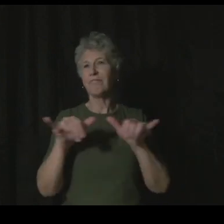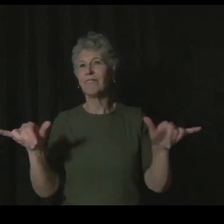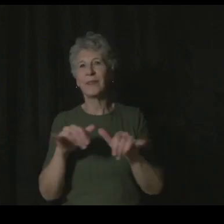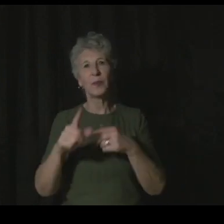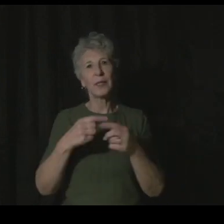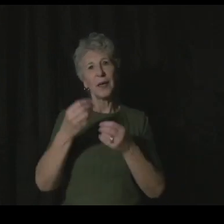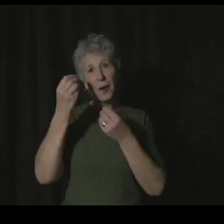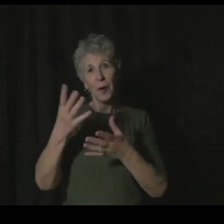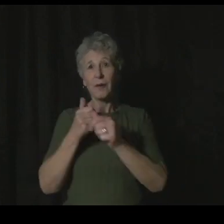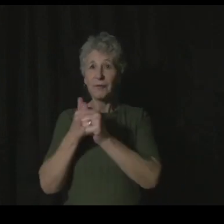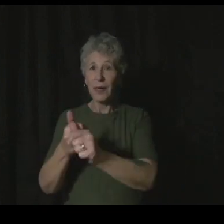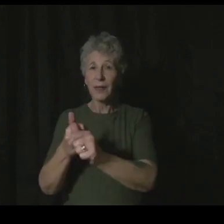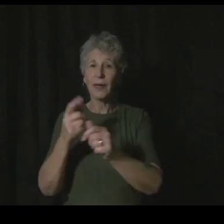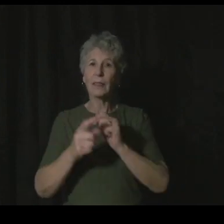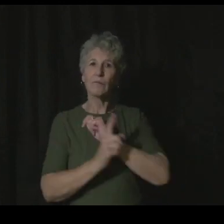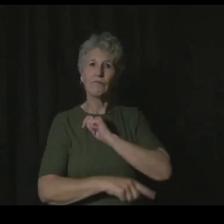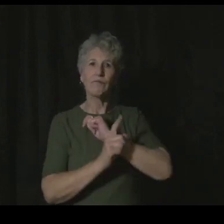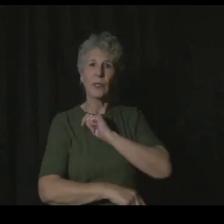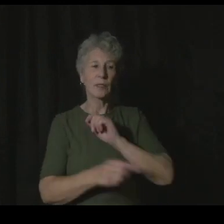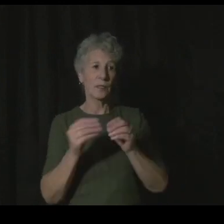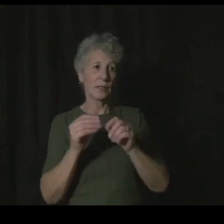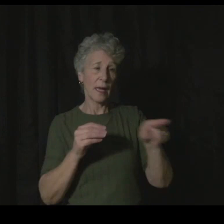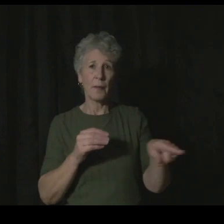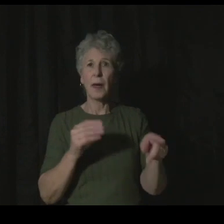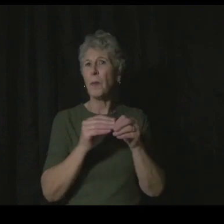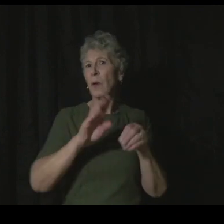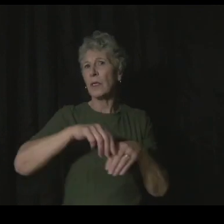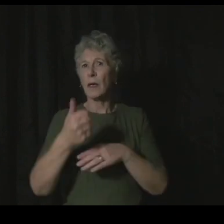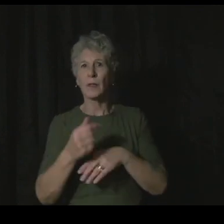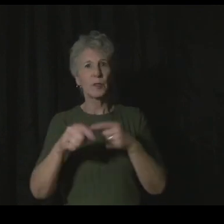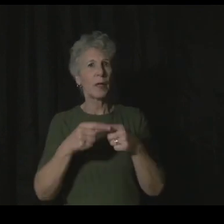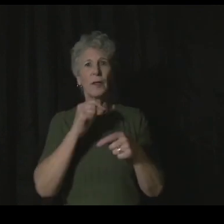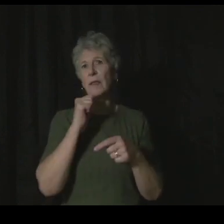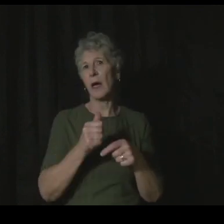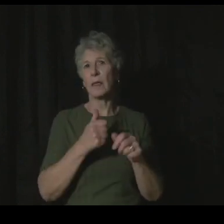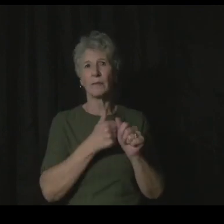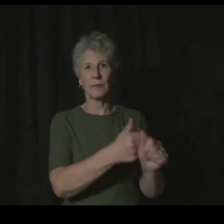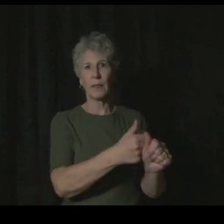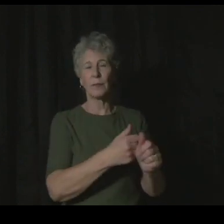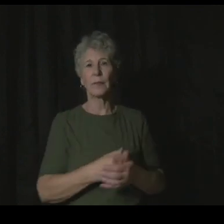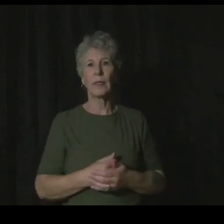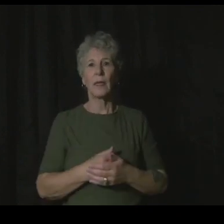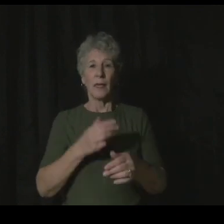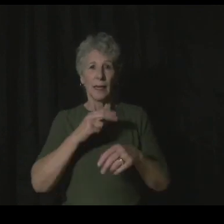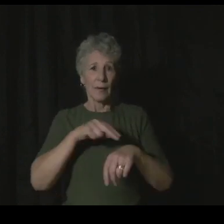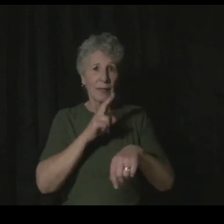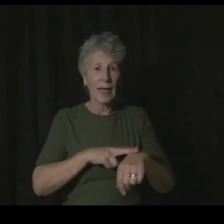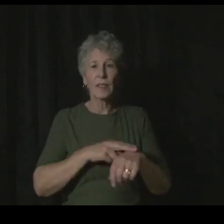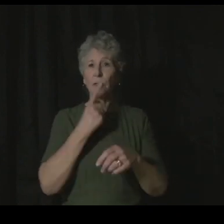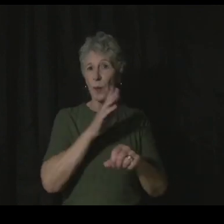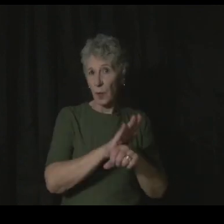obedient, and he chastises them more than others when they're not. They have national promises that